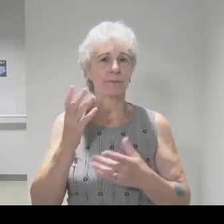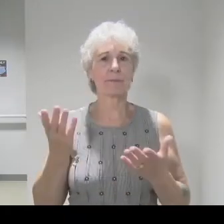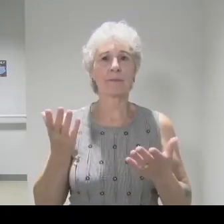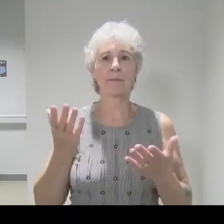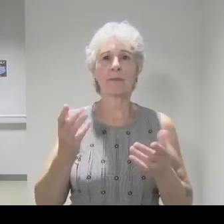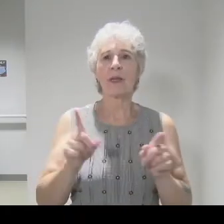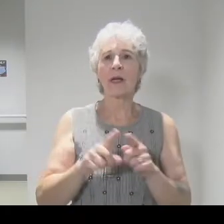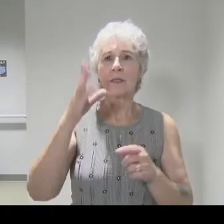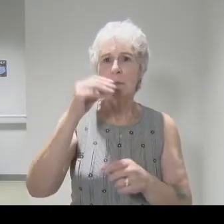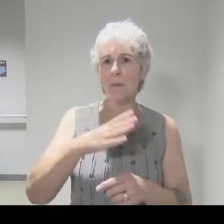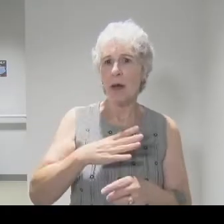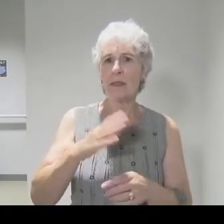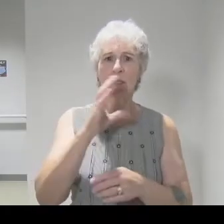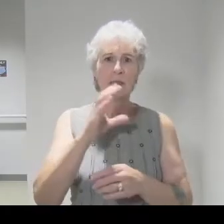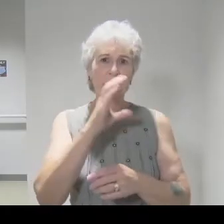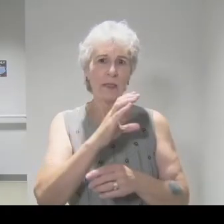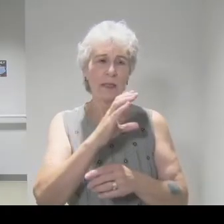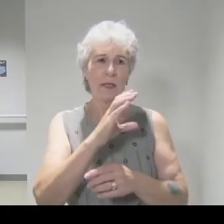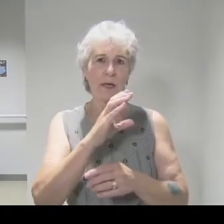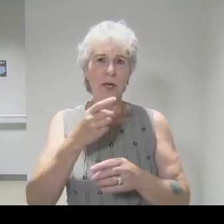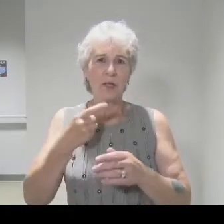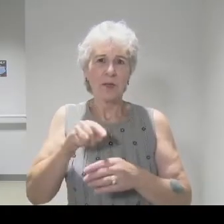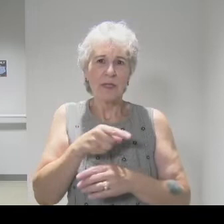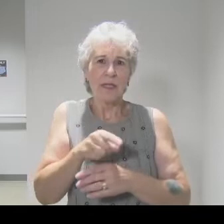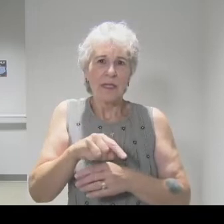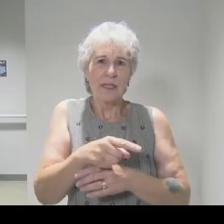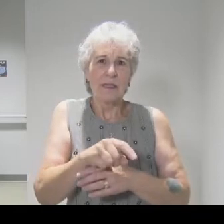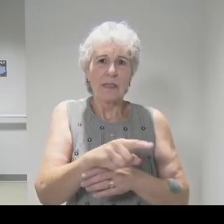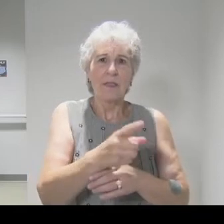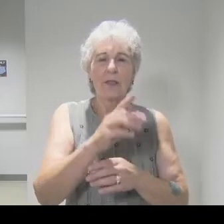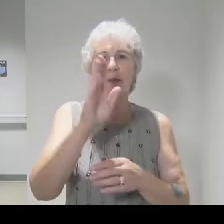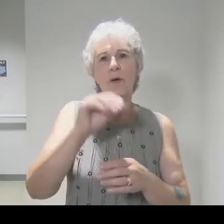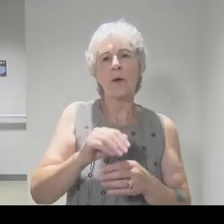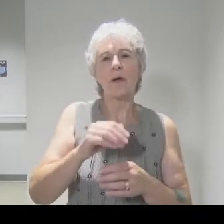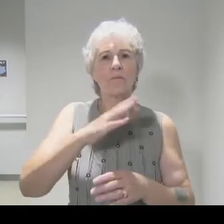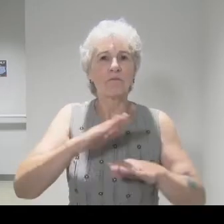men seek to worm into your children's iPad, their